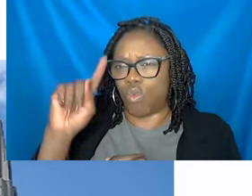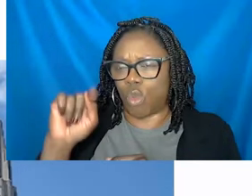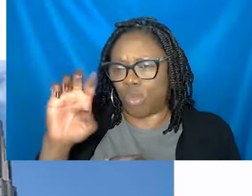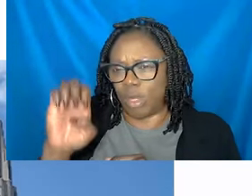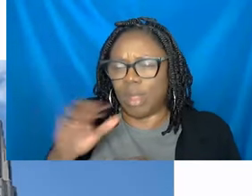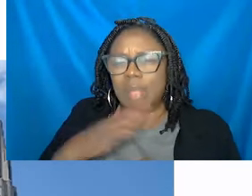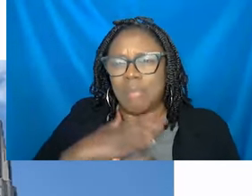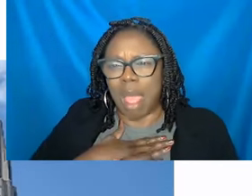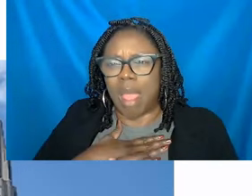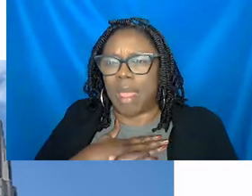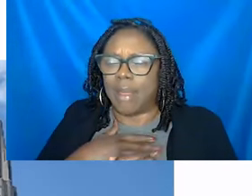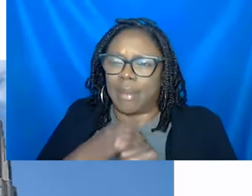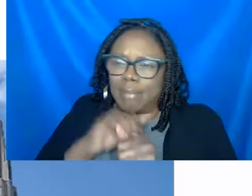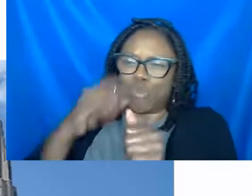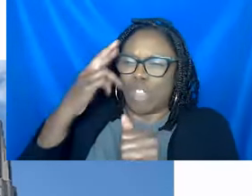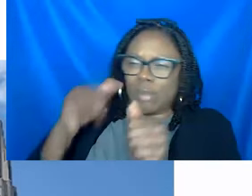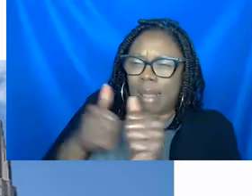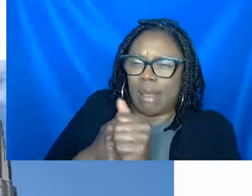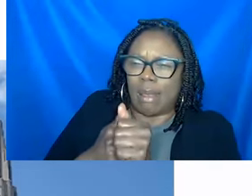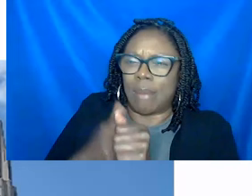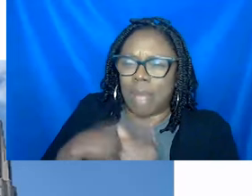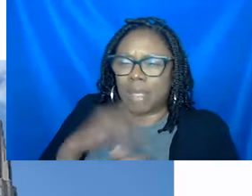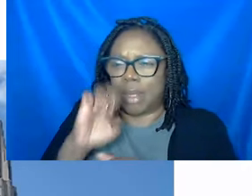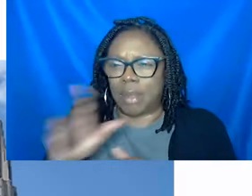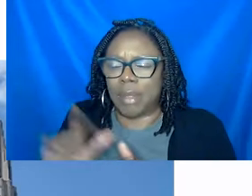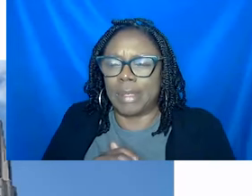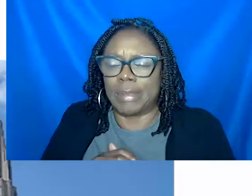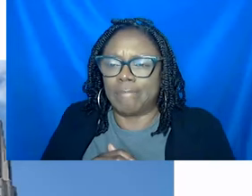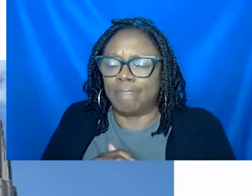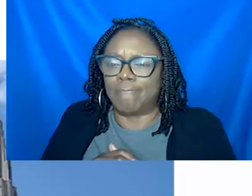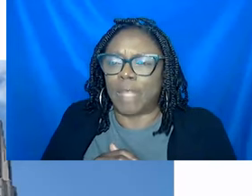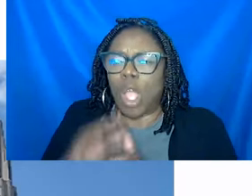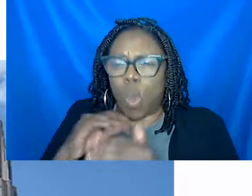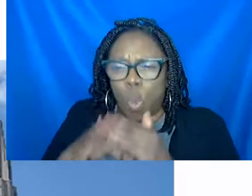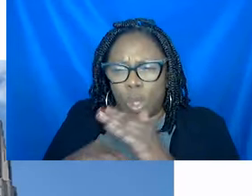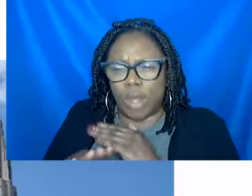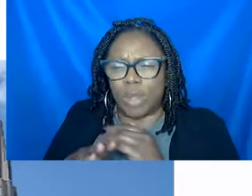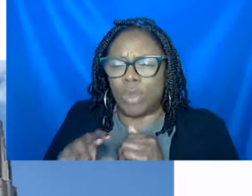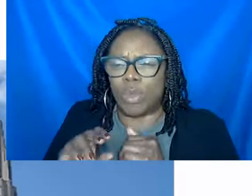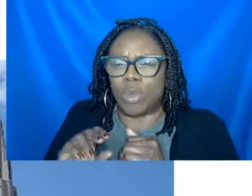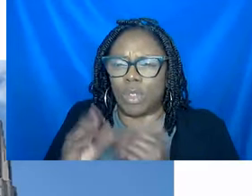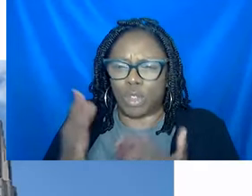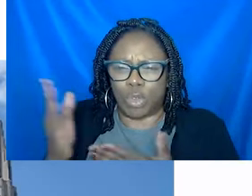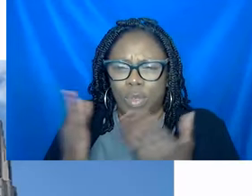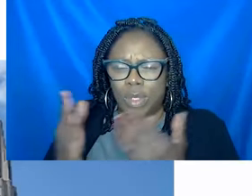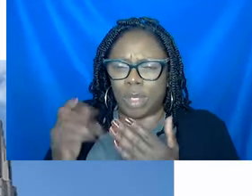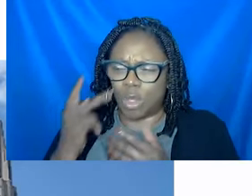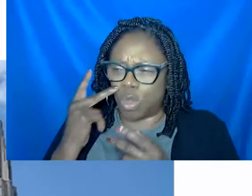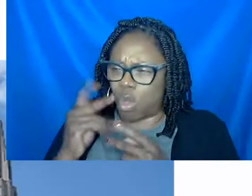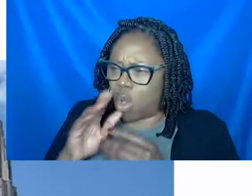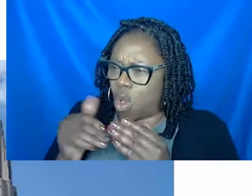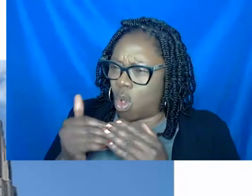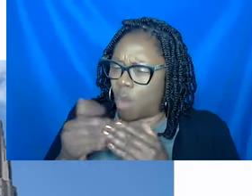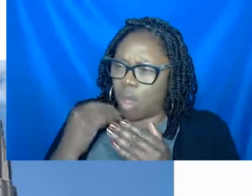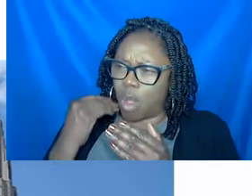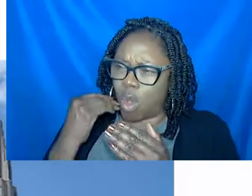I went to the service. And like, lo and behold, right, I saw all my home health nurses that I